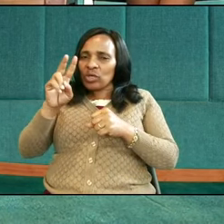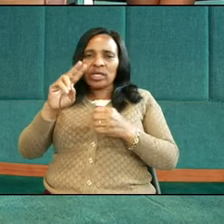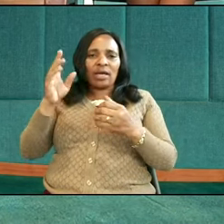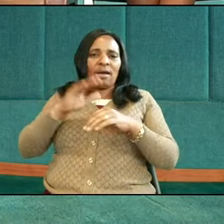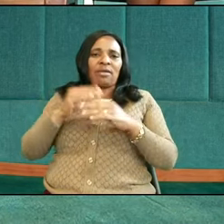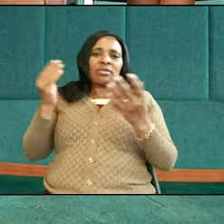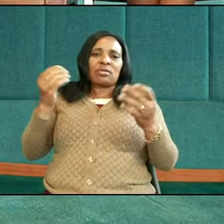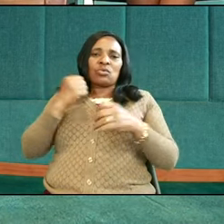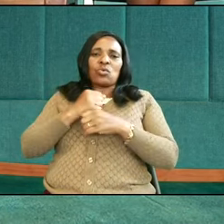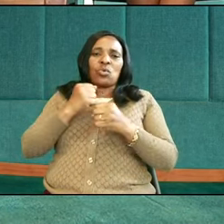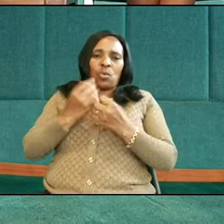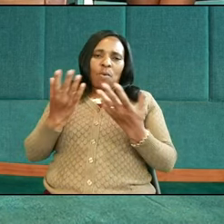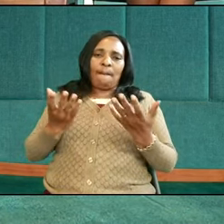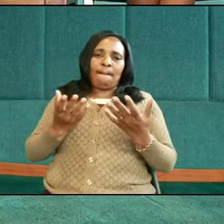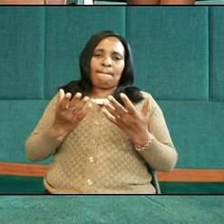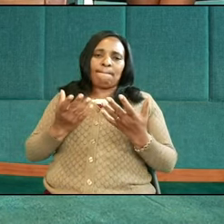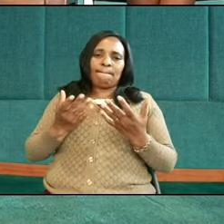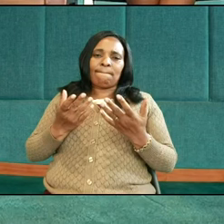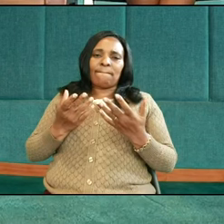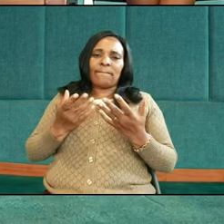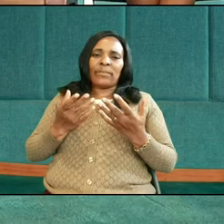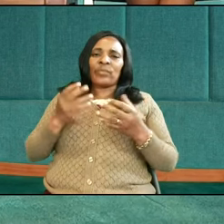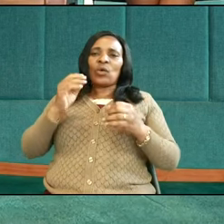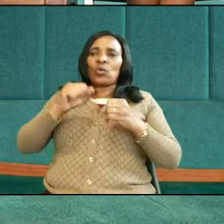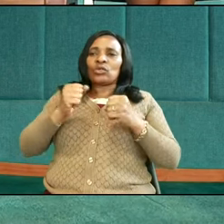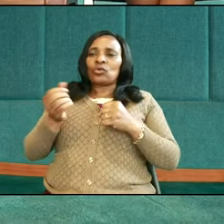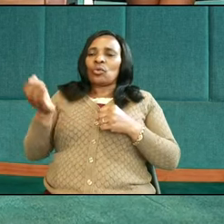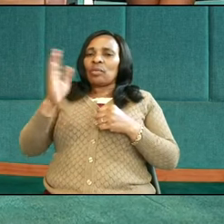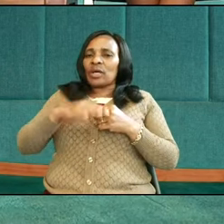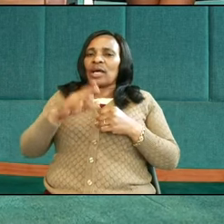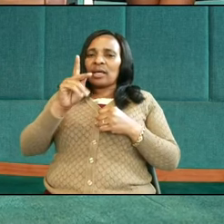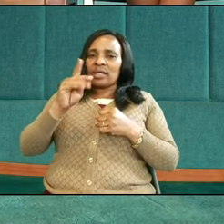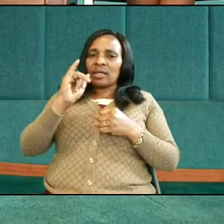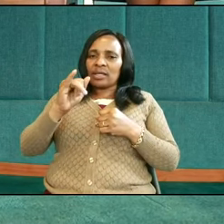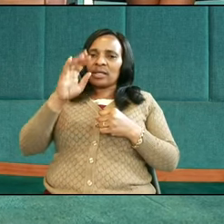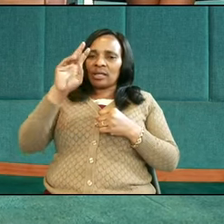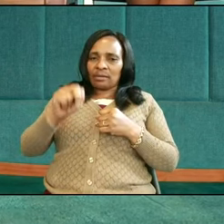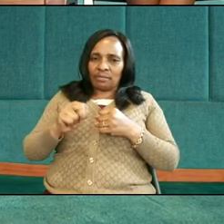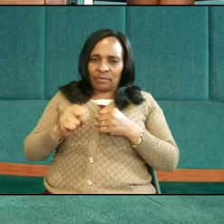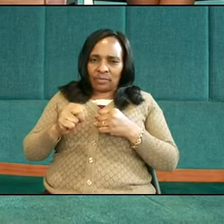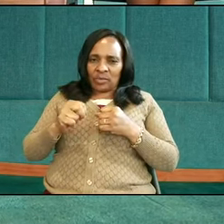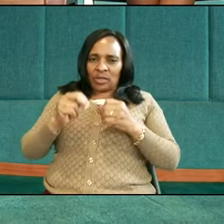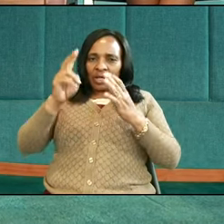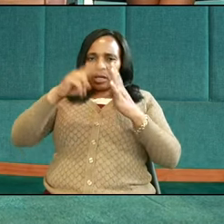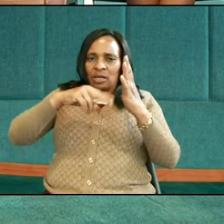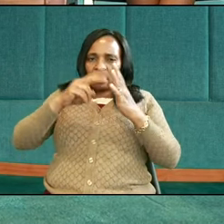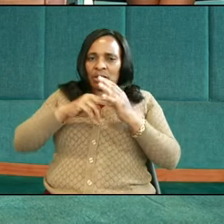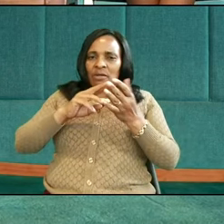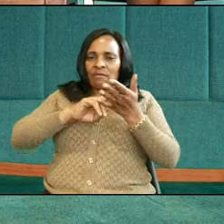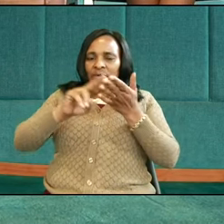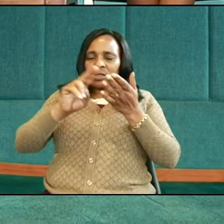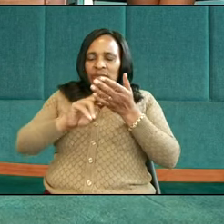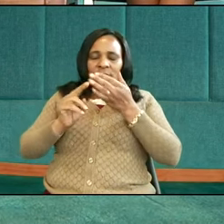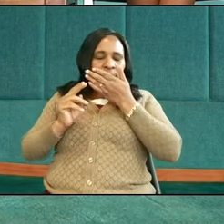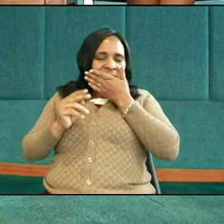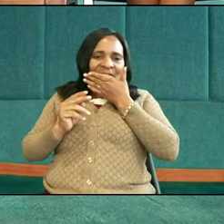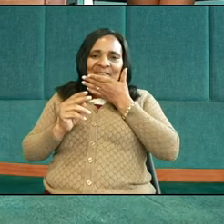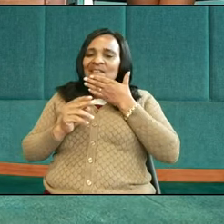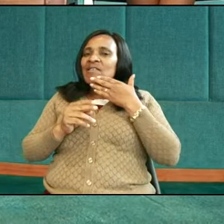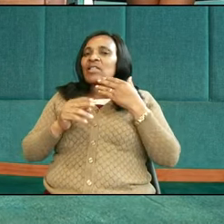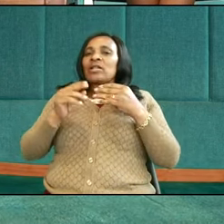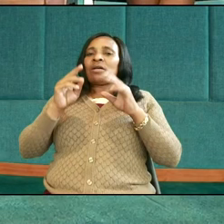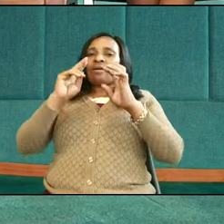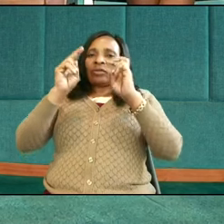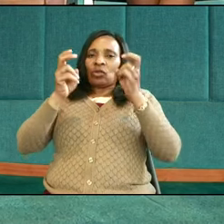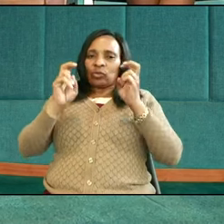in order to do them? Huh? And we just want to go back to Kim. Kim, if you could read for us the key text. Okay. So the key